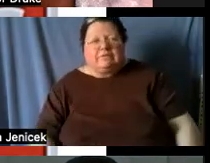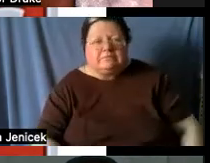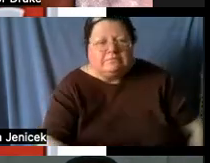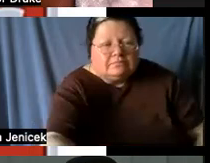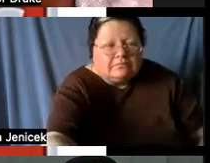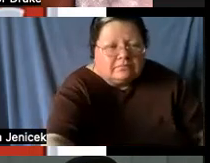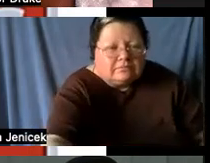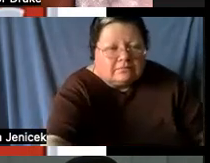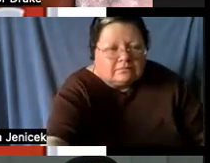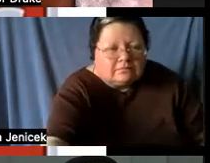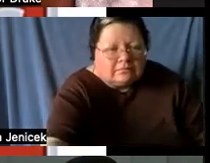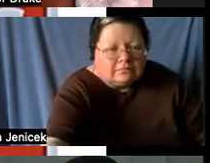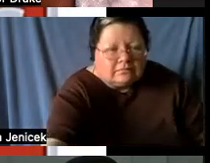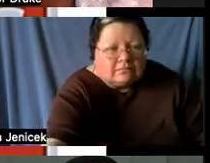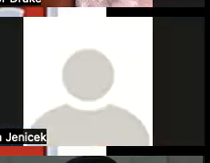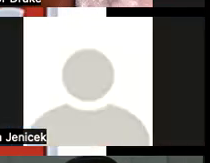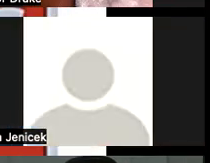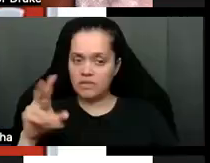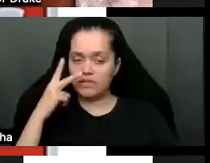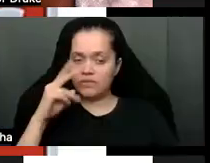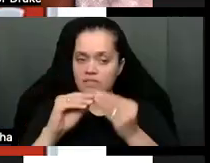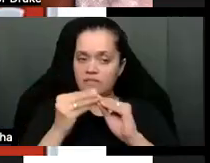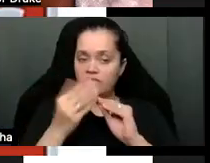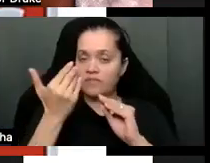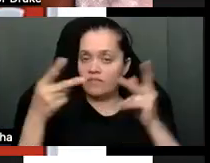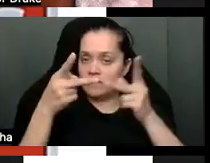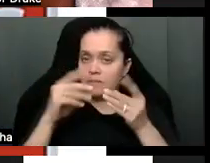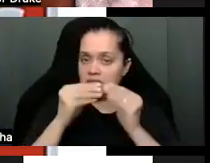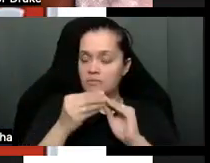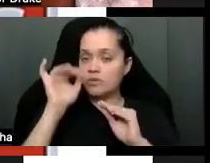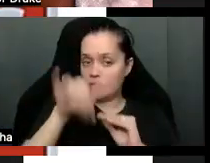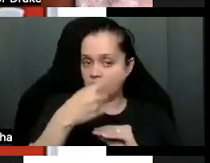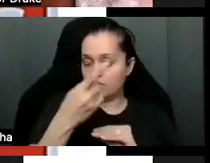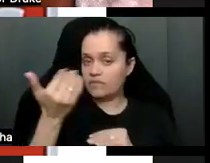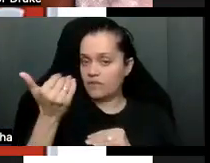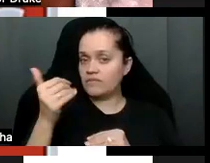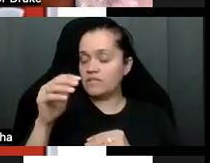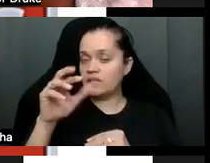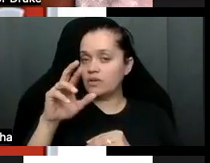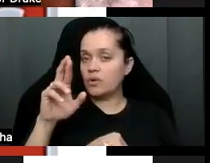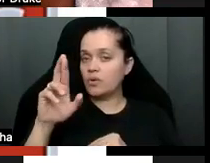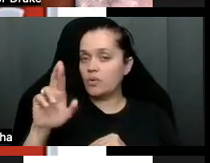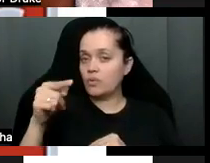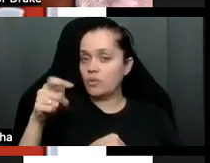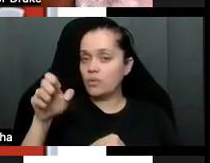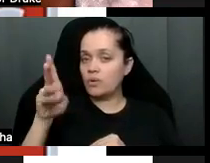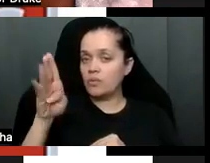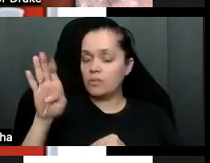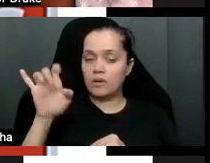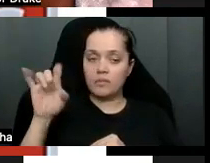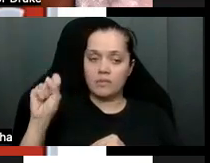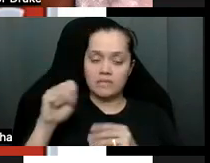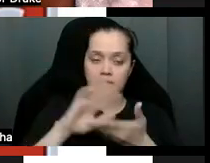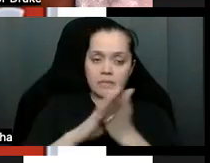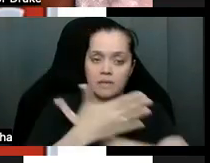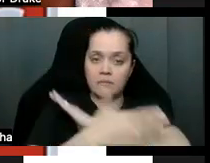see 15 places numbered. Those are the 15 republics that became countries when the